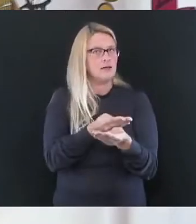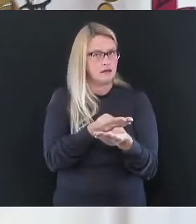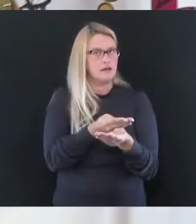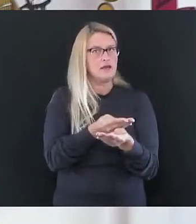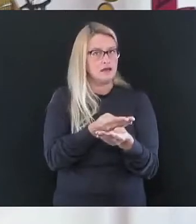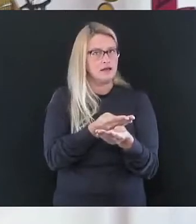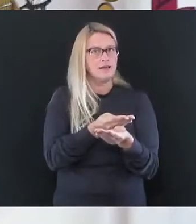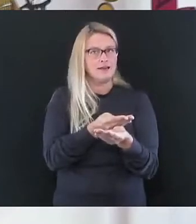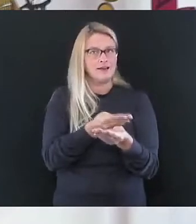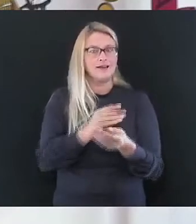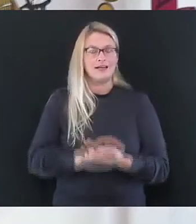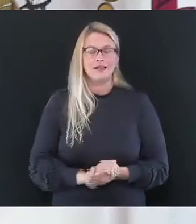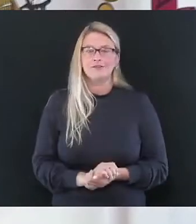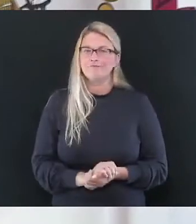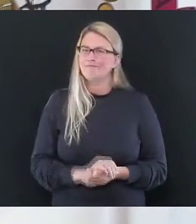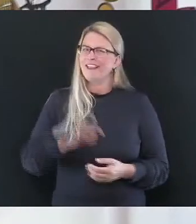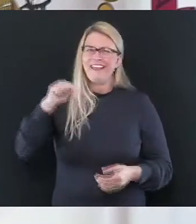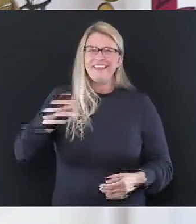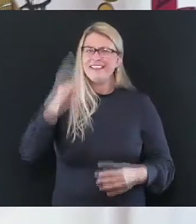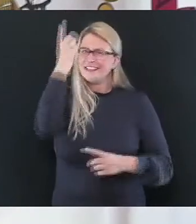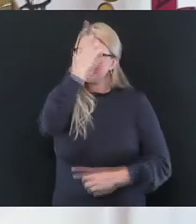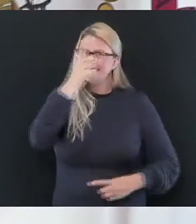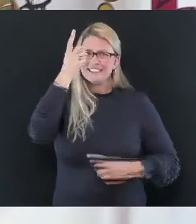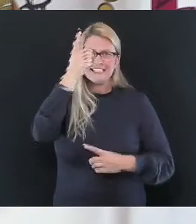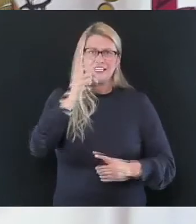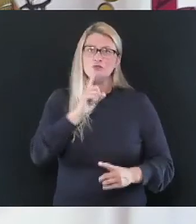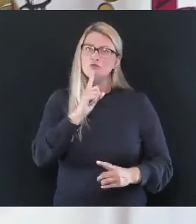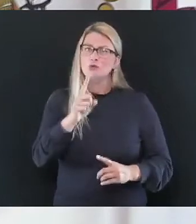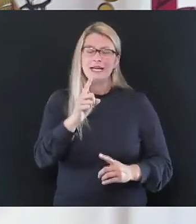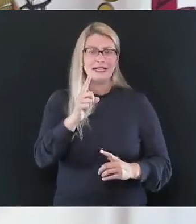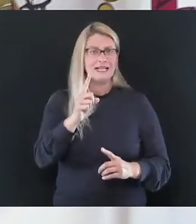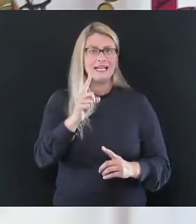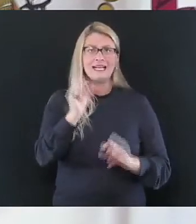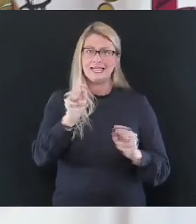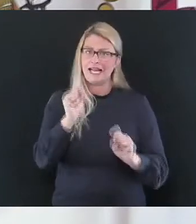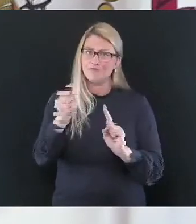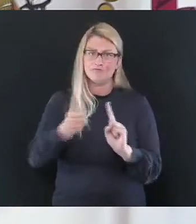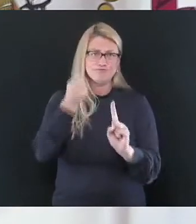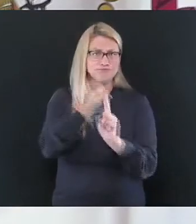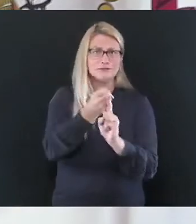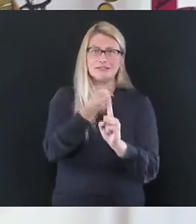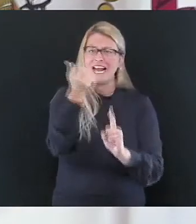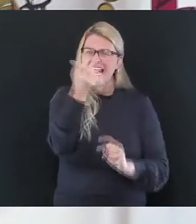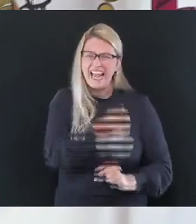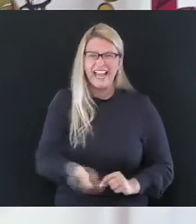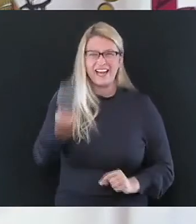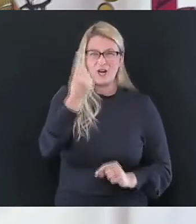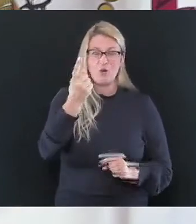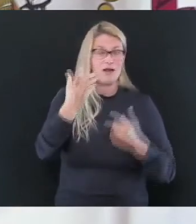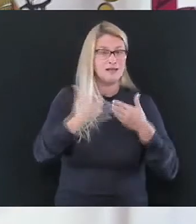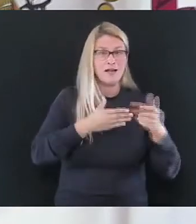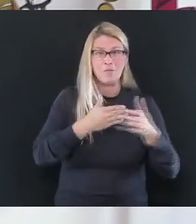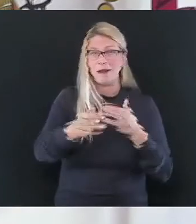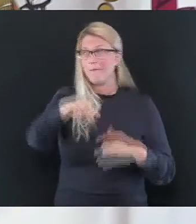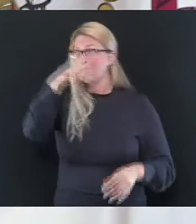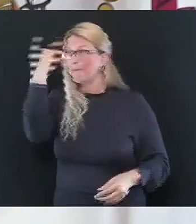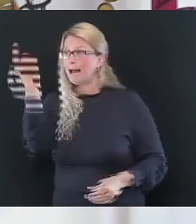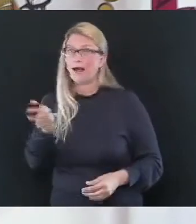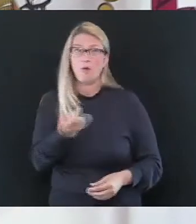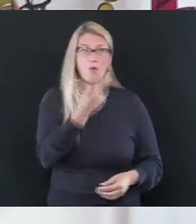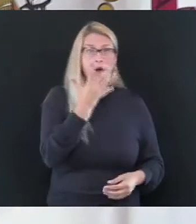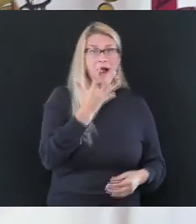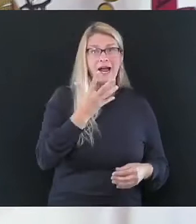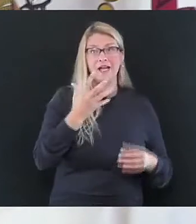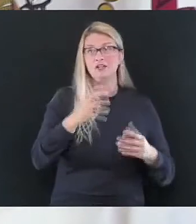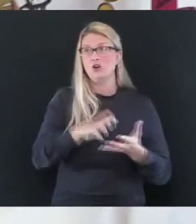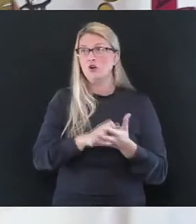of people that, this disease attacks everyone. It doesn't matter really if you're black or white or rich or poor or union